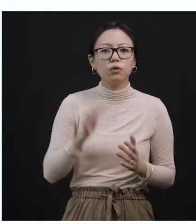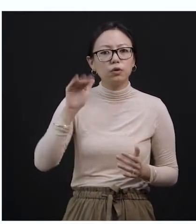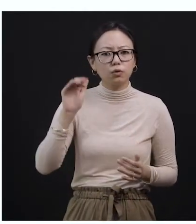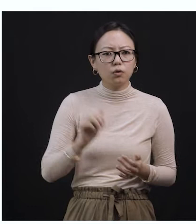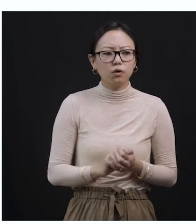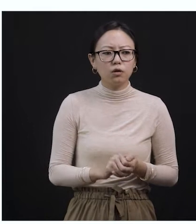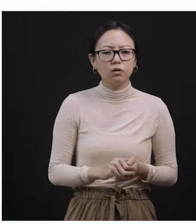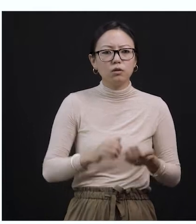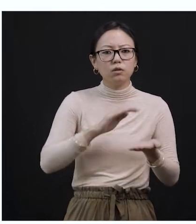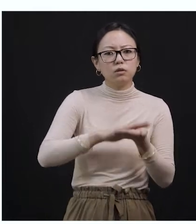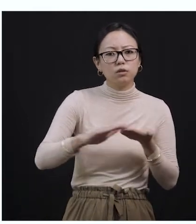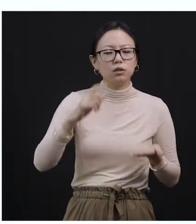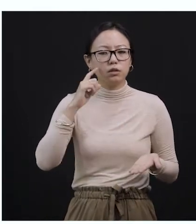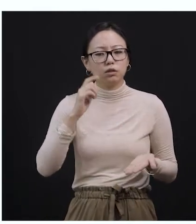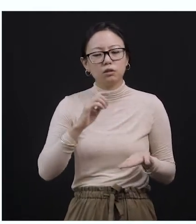35.